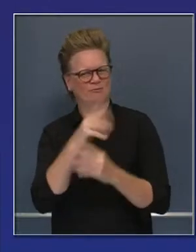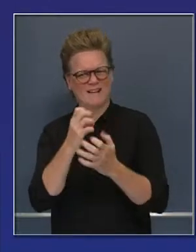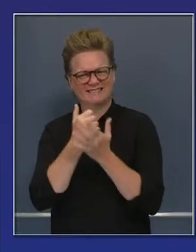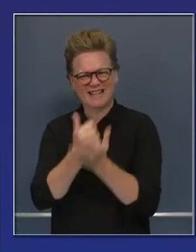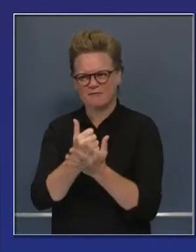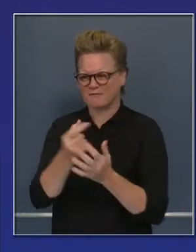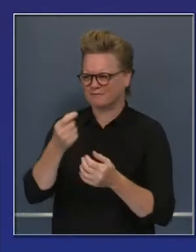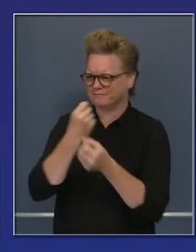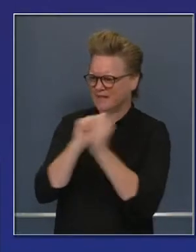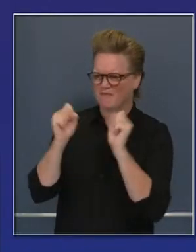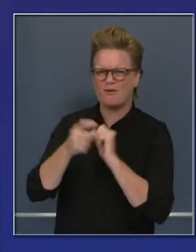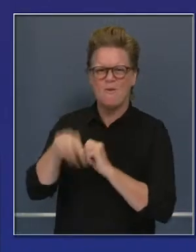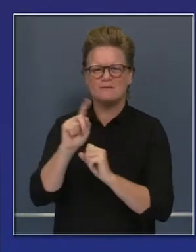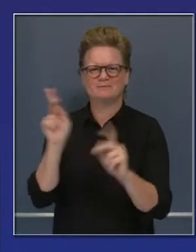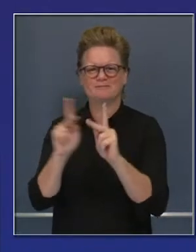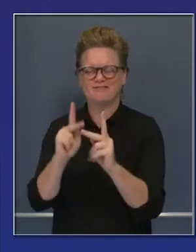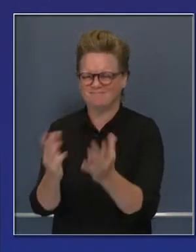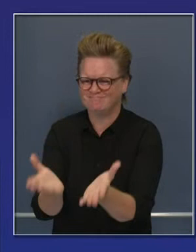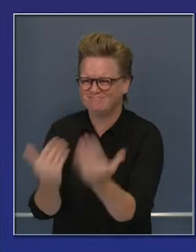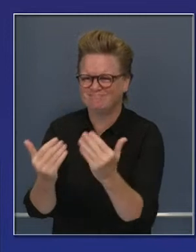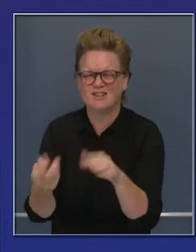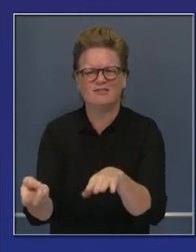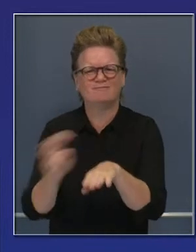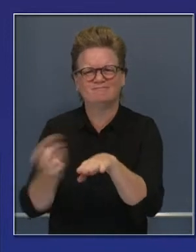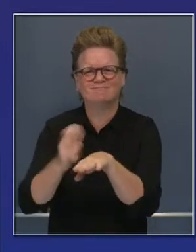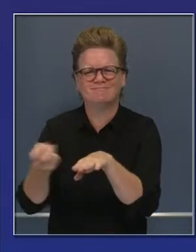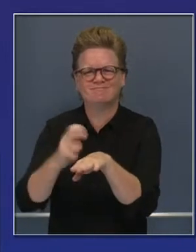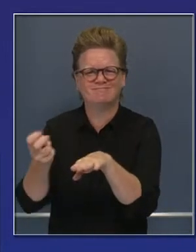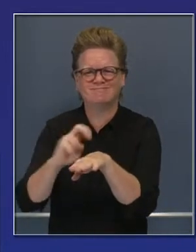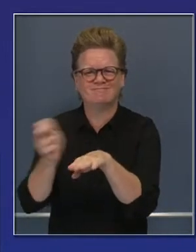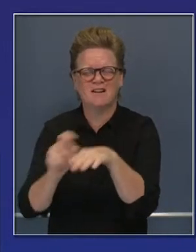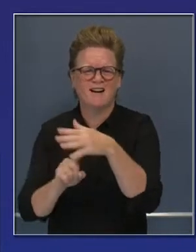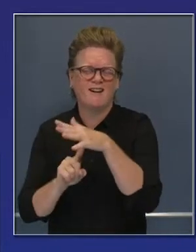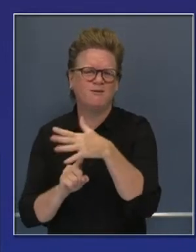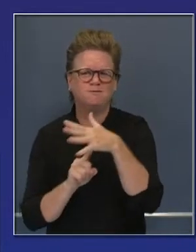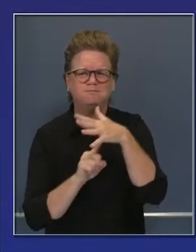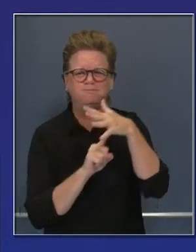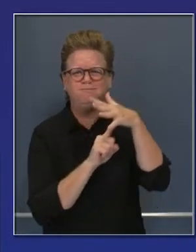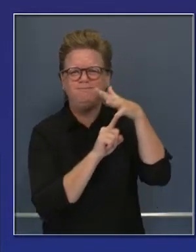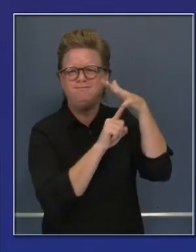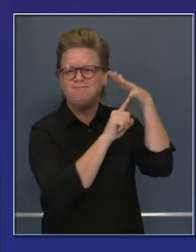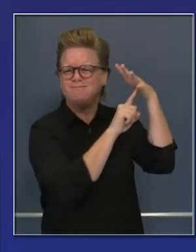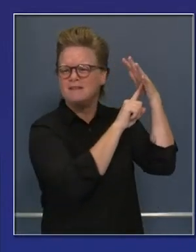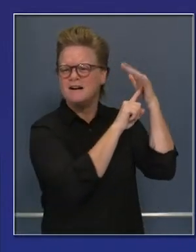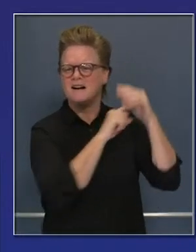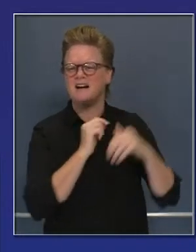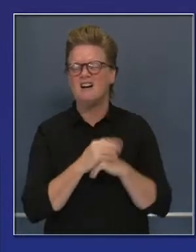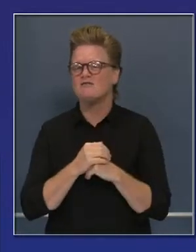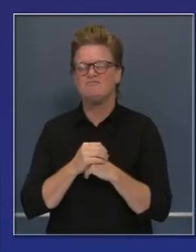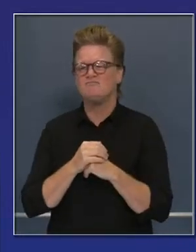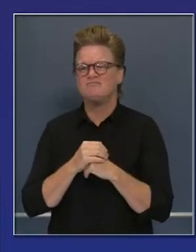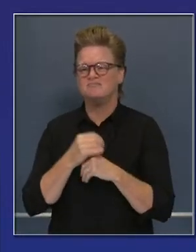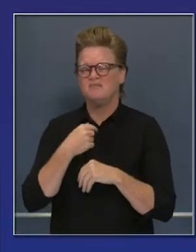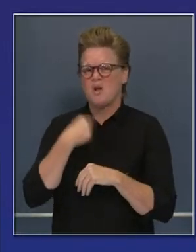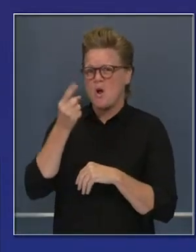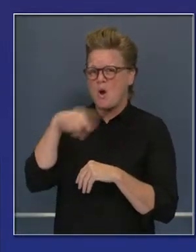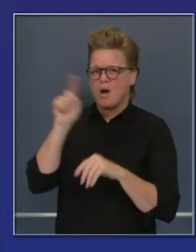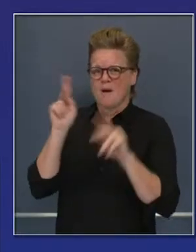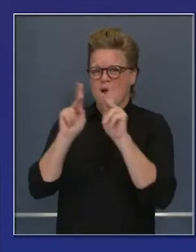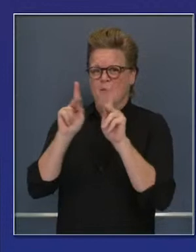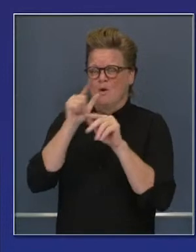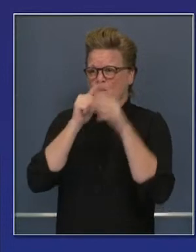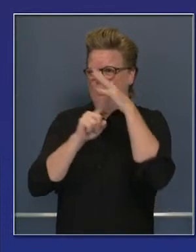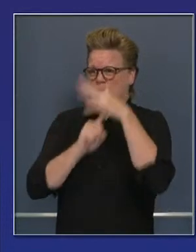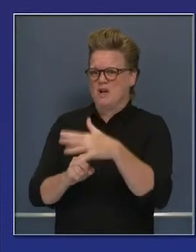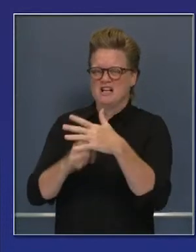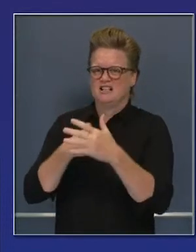as it relates to the helicopters themselves, and I think just deserve tremendous credit and, of course, our personal